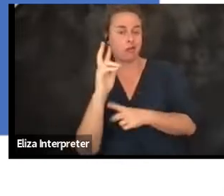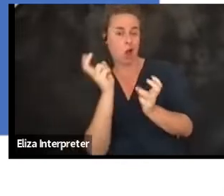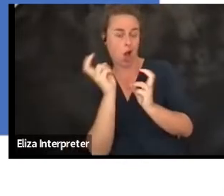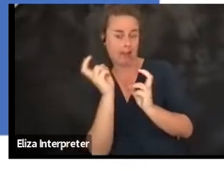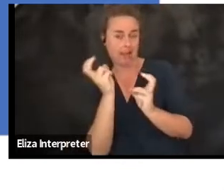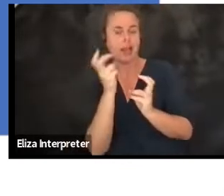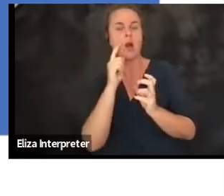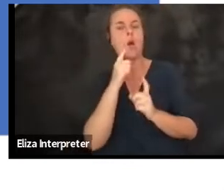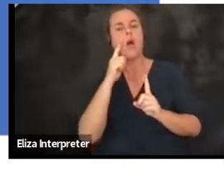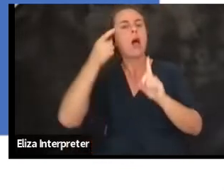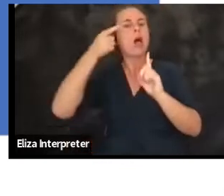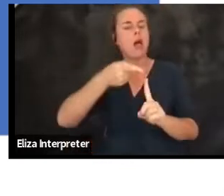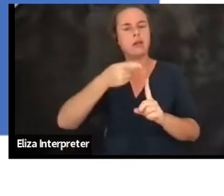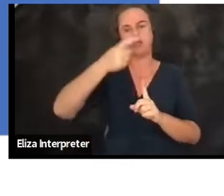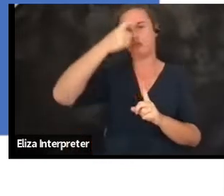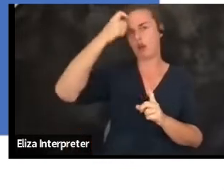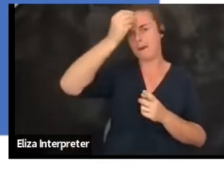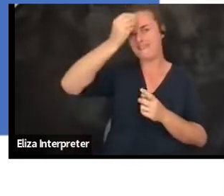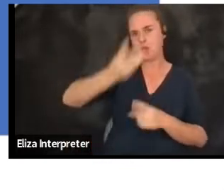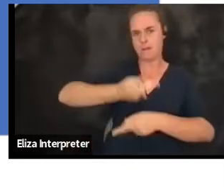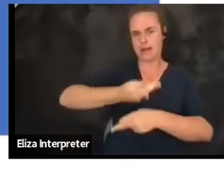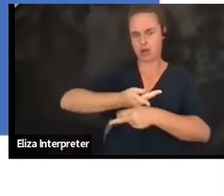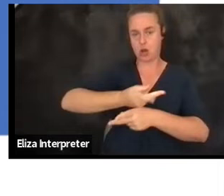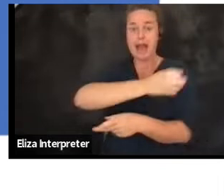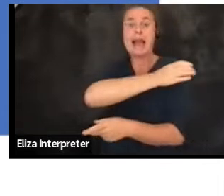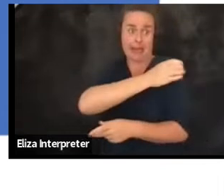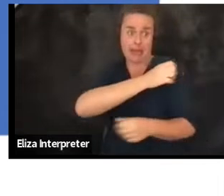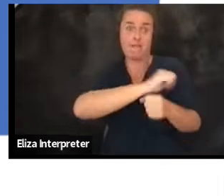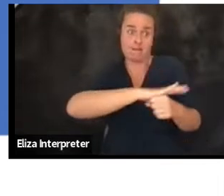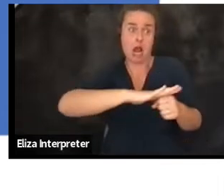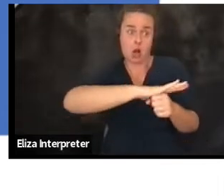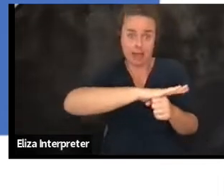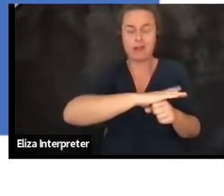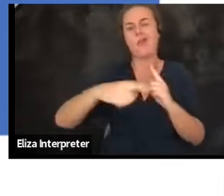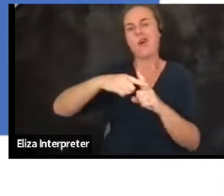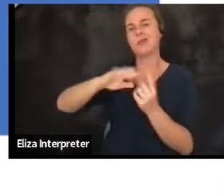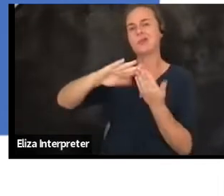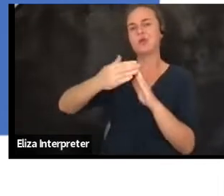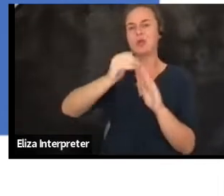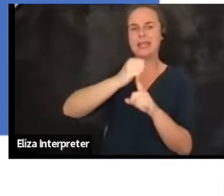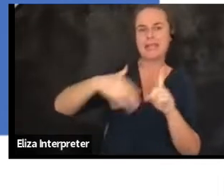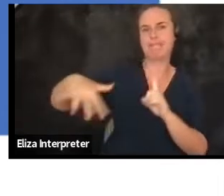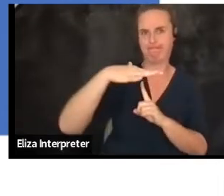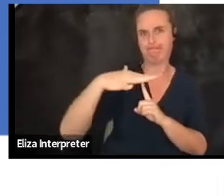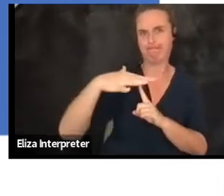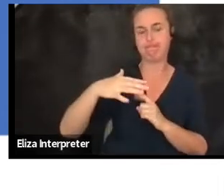clinical setting, but also at the community level. So go ahead, get to the next slide, Jen.